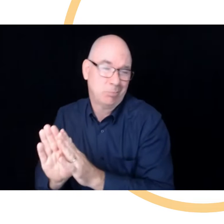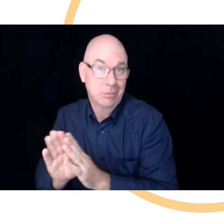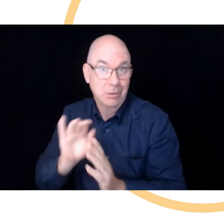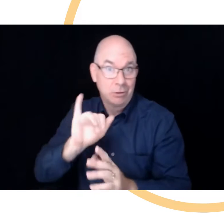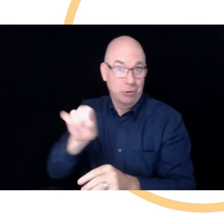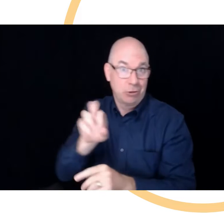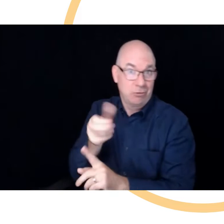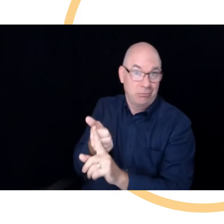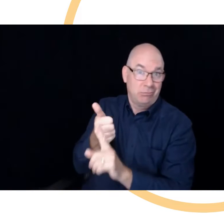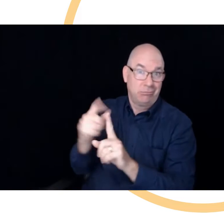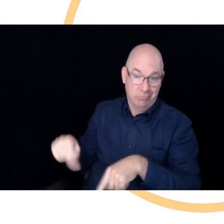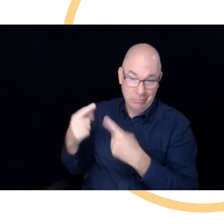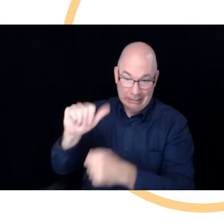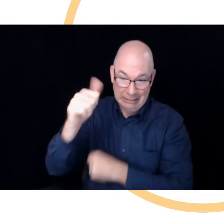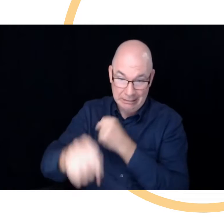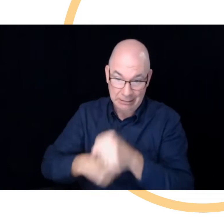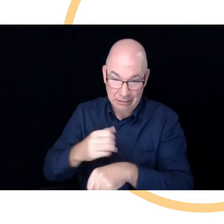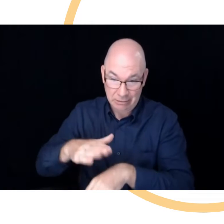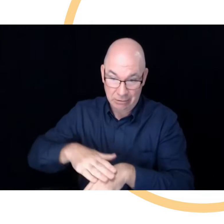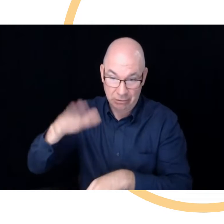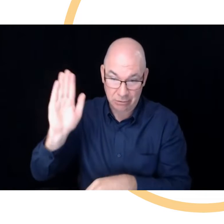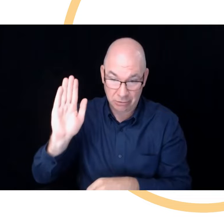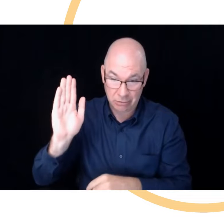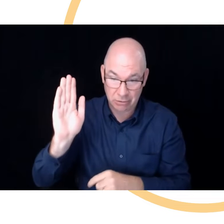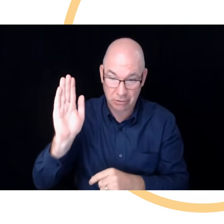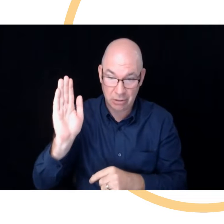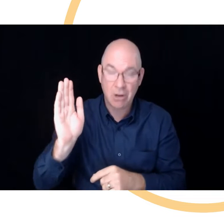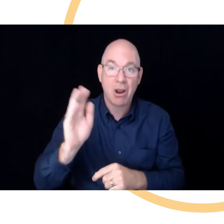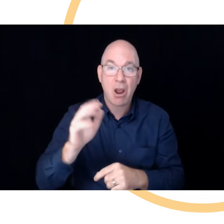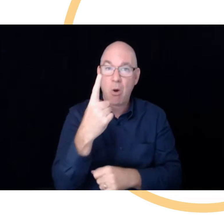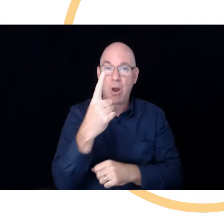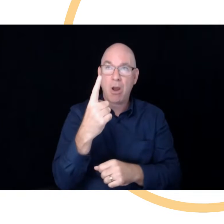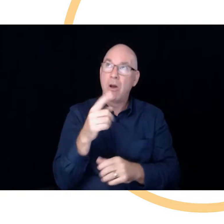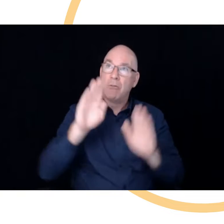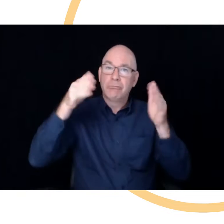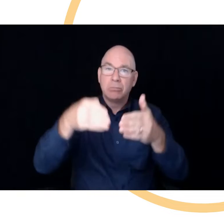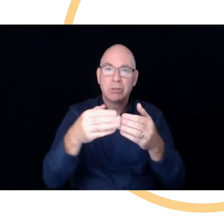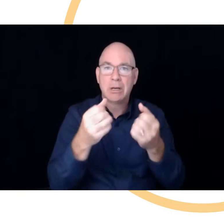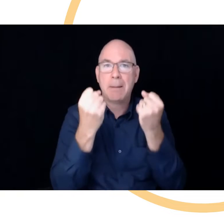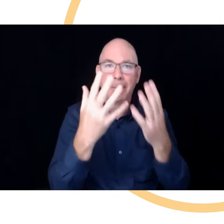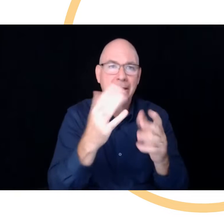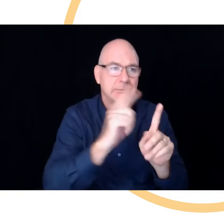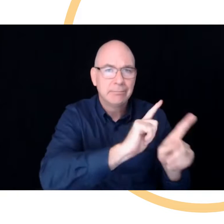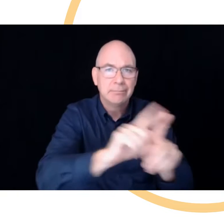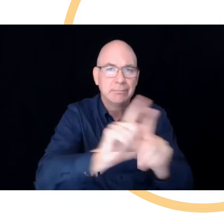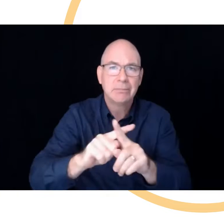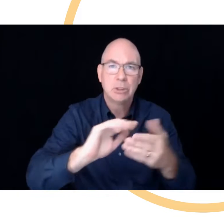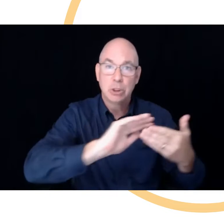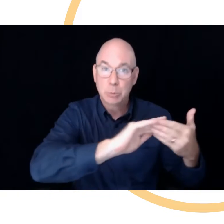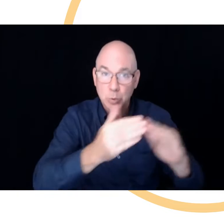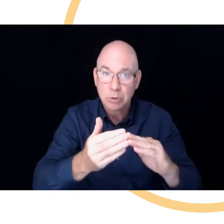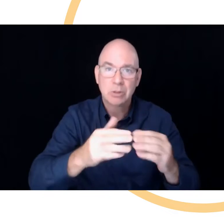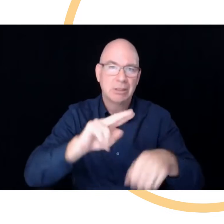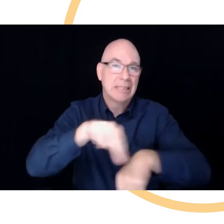spent over 10 years working in the child development sector on an array of community, district, national,